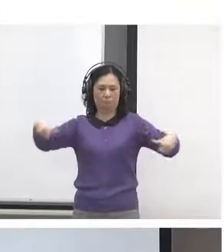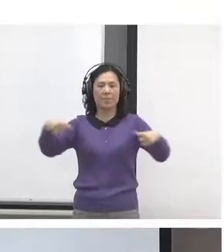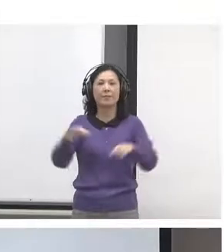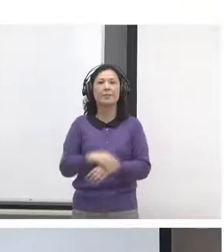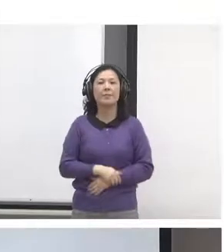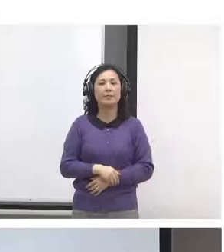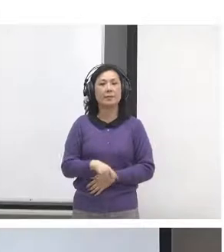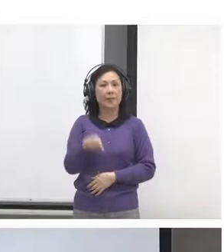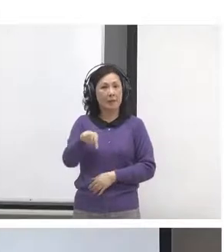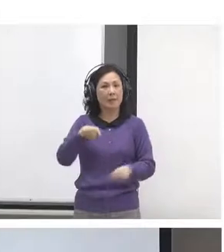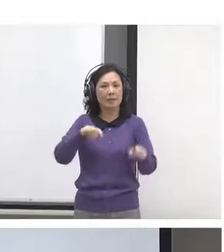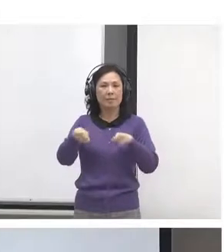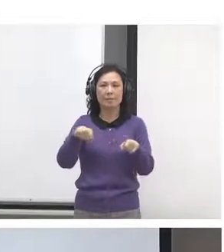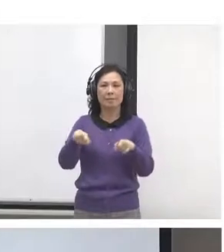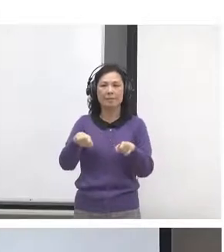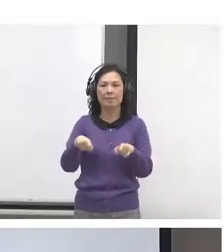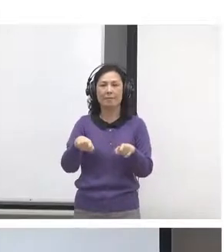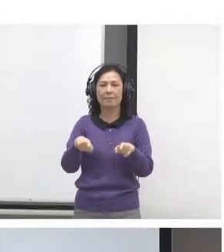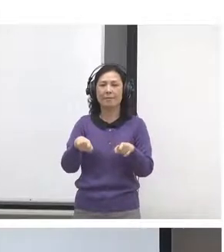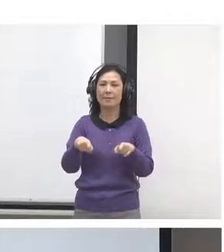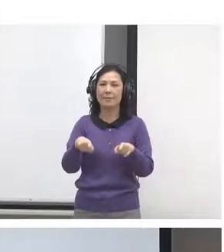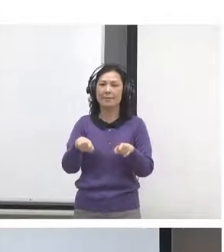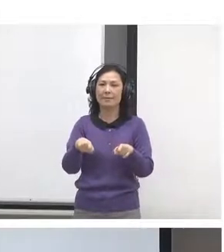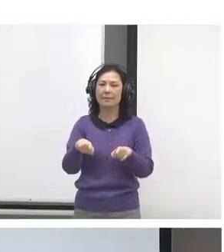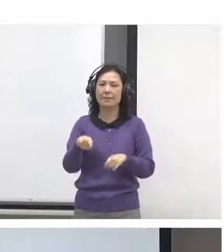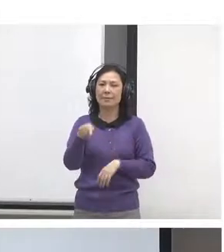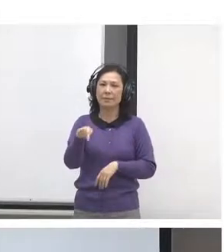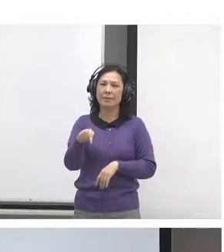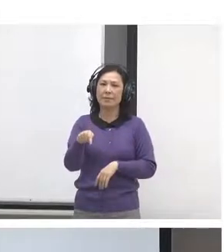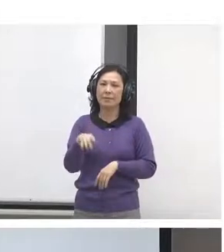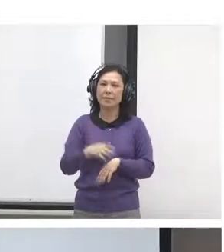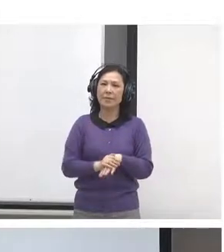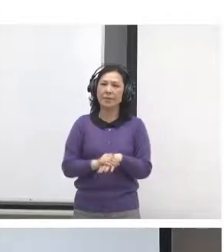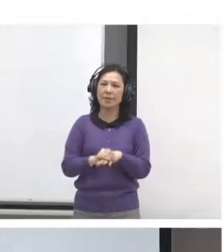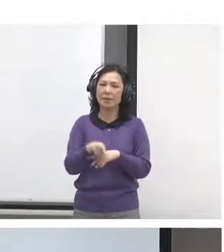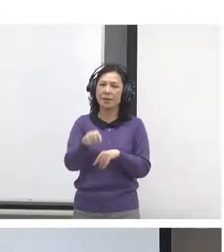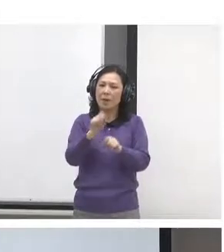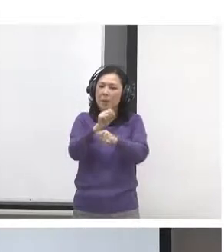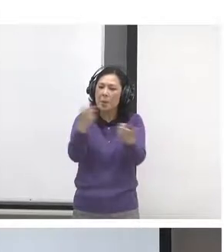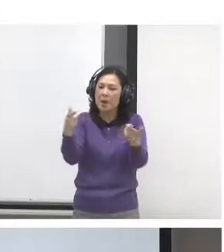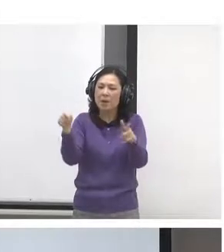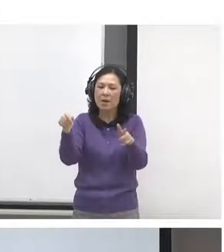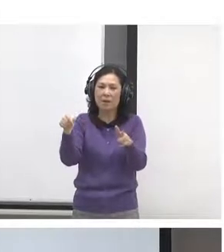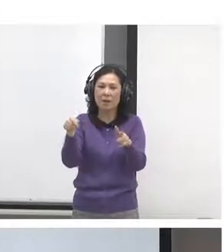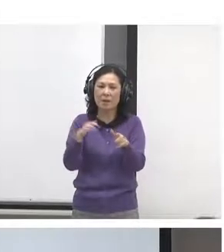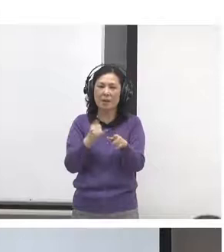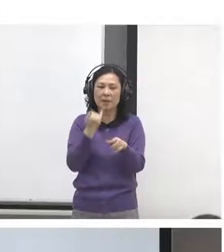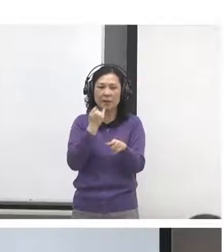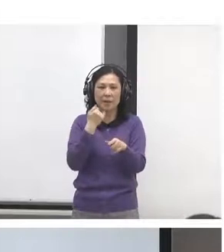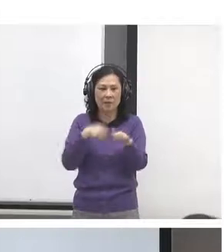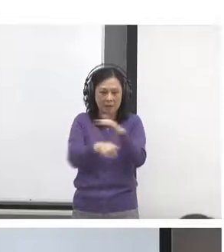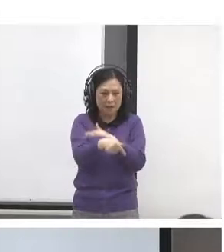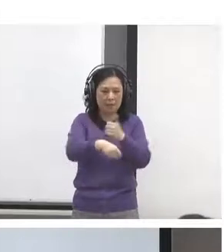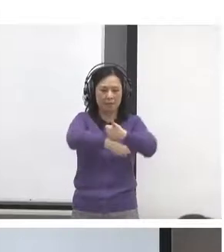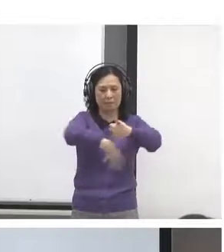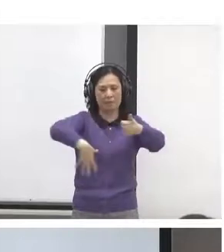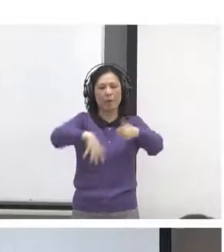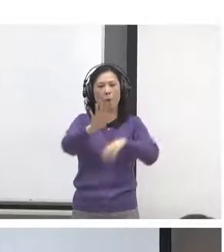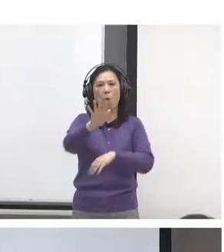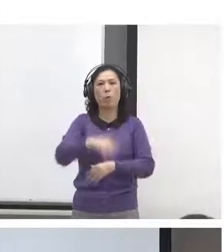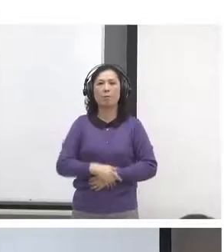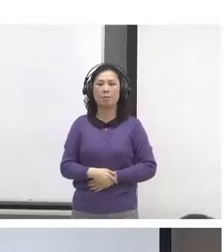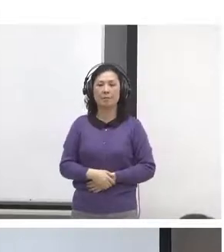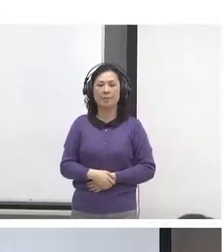on multiple accounts, but even in the way that we self-organize our community, we're mindful of